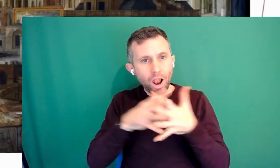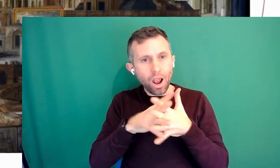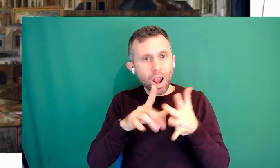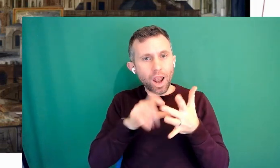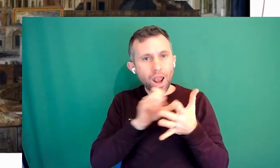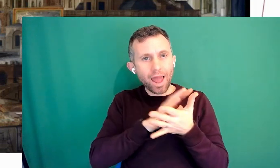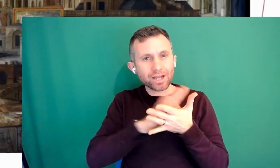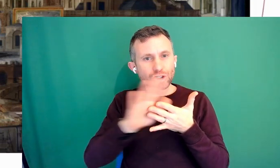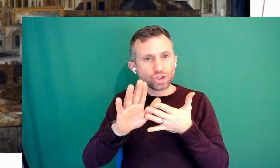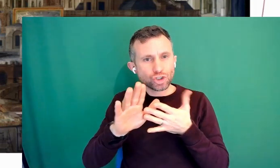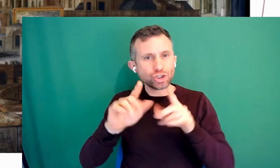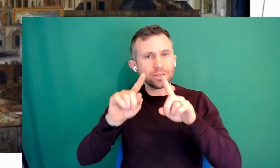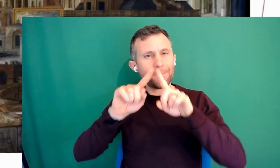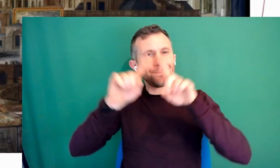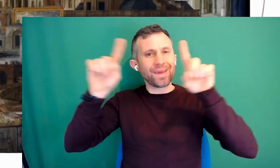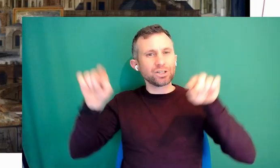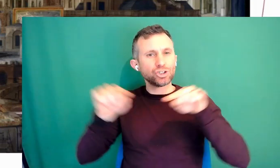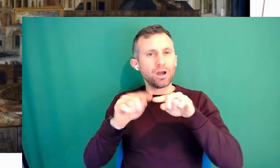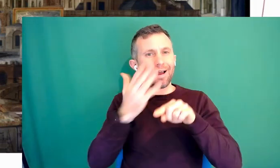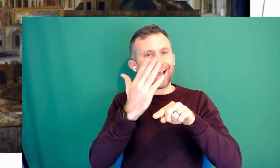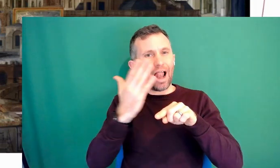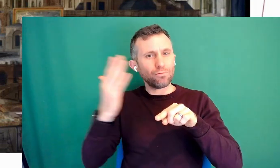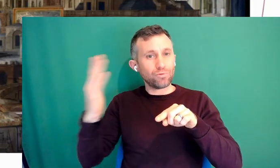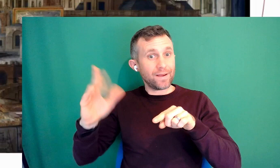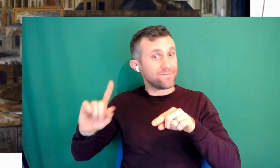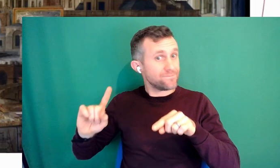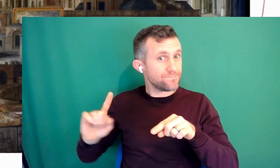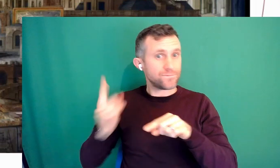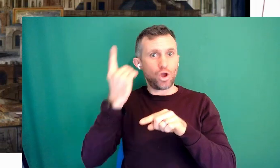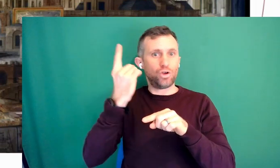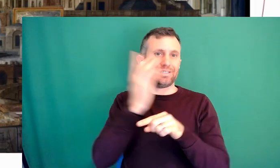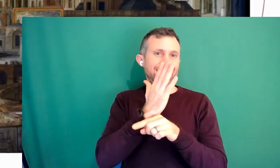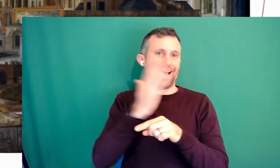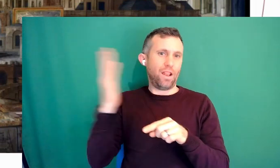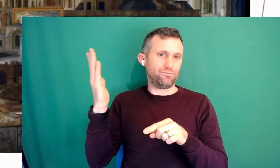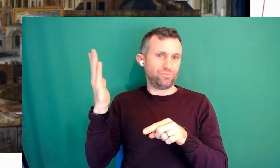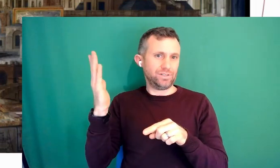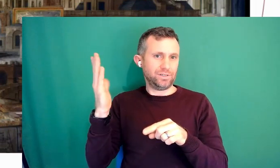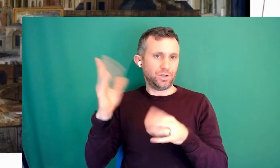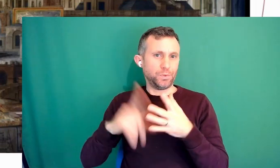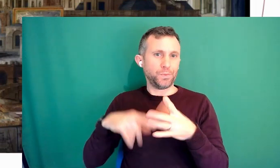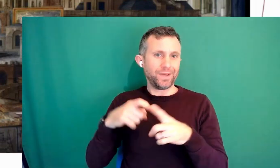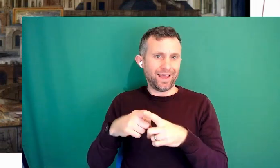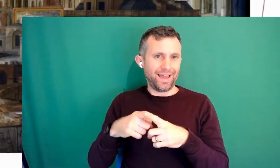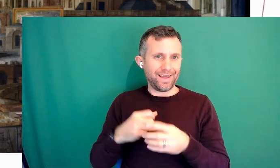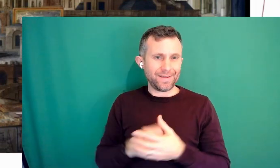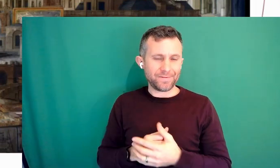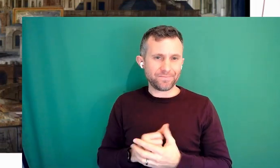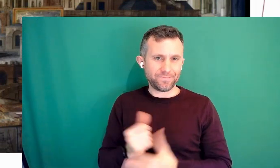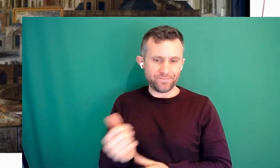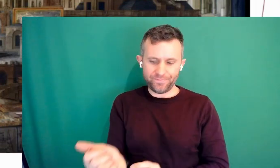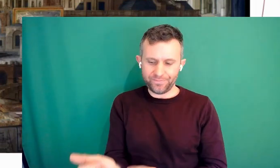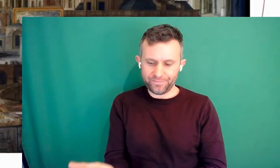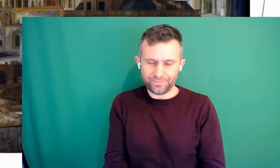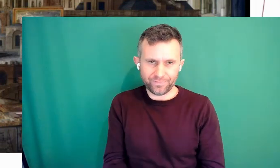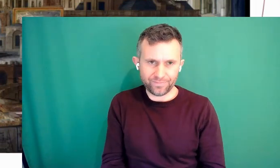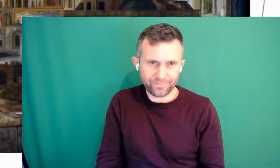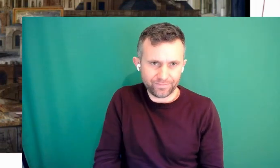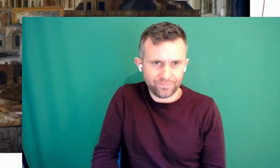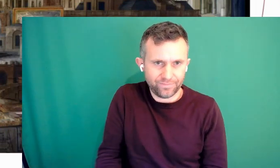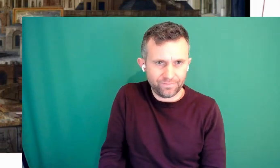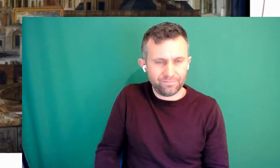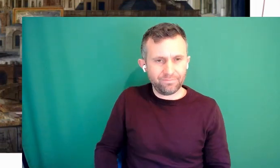1815, 22 years before Soane did. Soane actually sits in this painting at the table on the